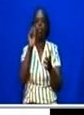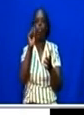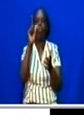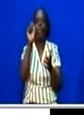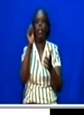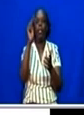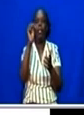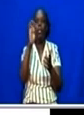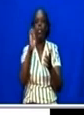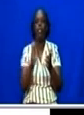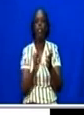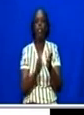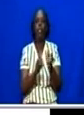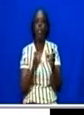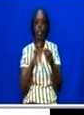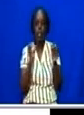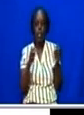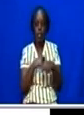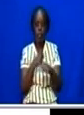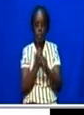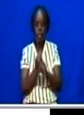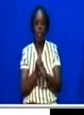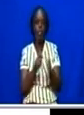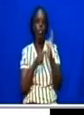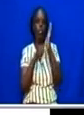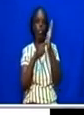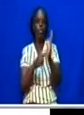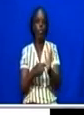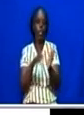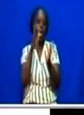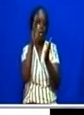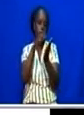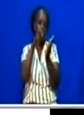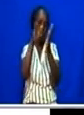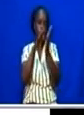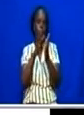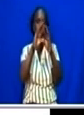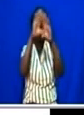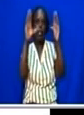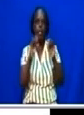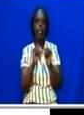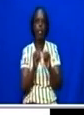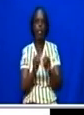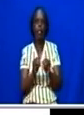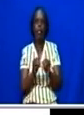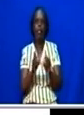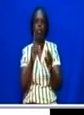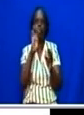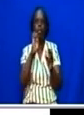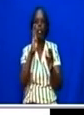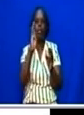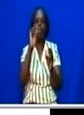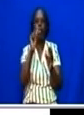a statement prepared showing a summary of debit and credit